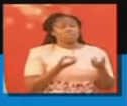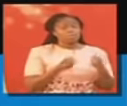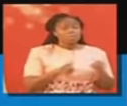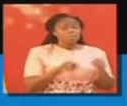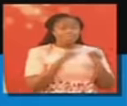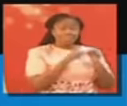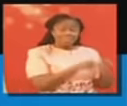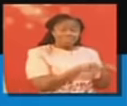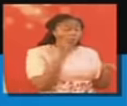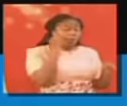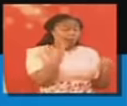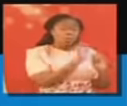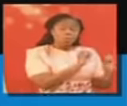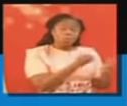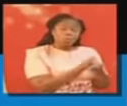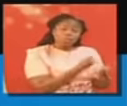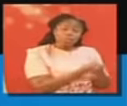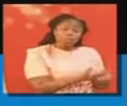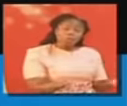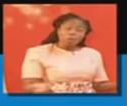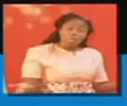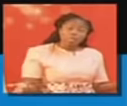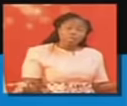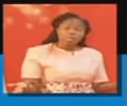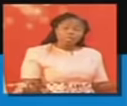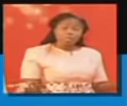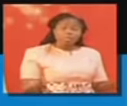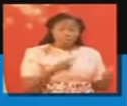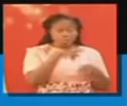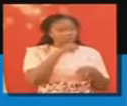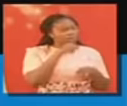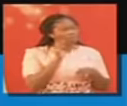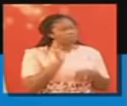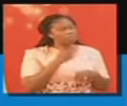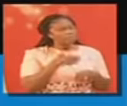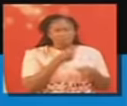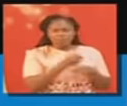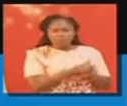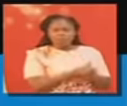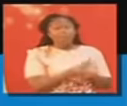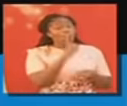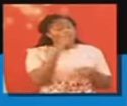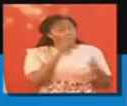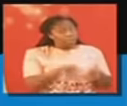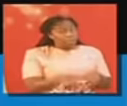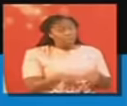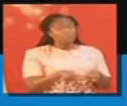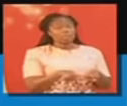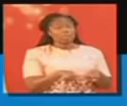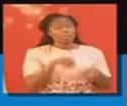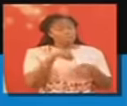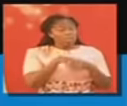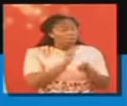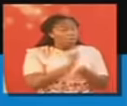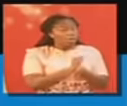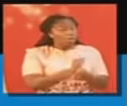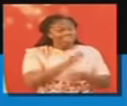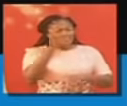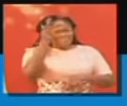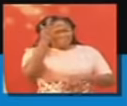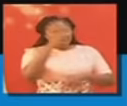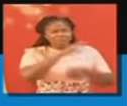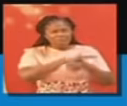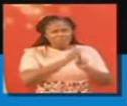wanted you to elaborate a little bit on the 35% decrease in cases. What exactly does it mean? Does it